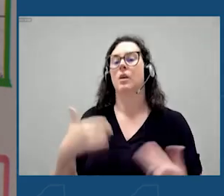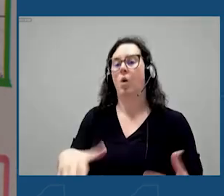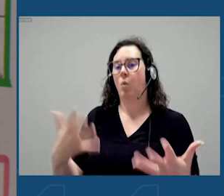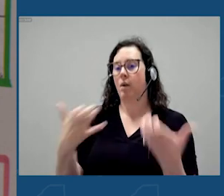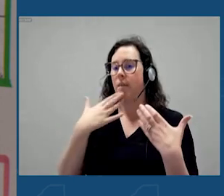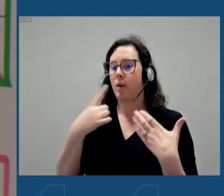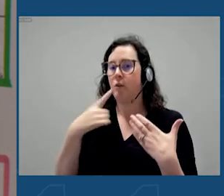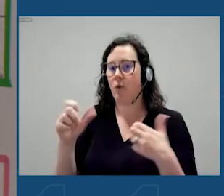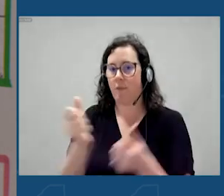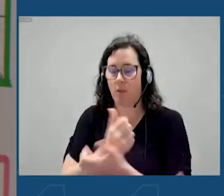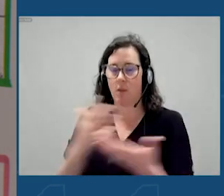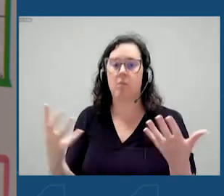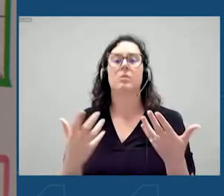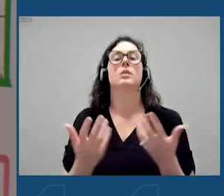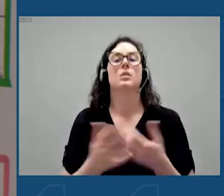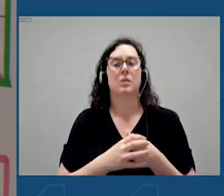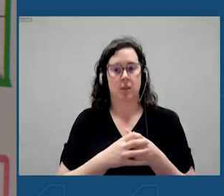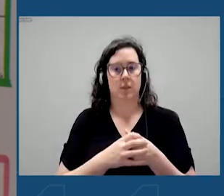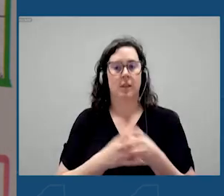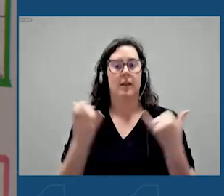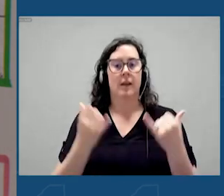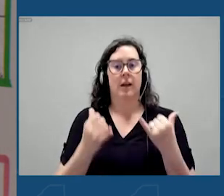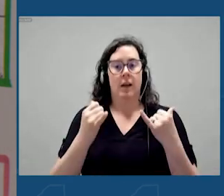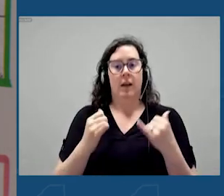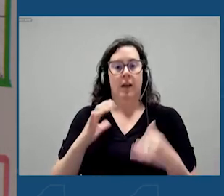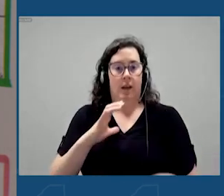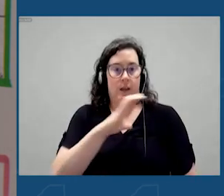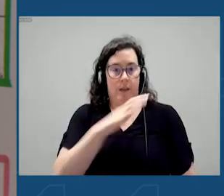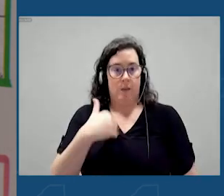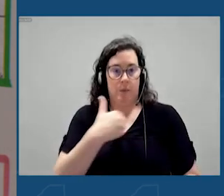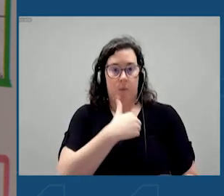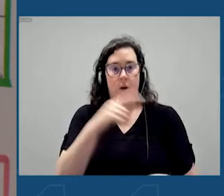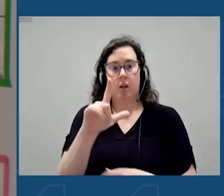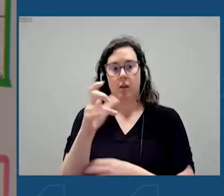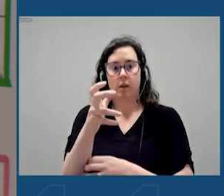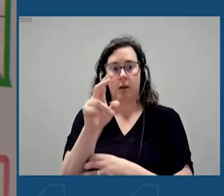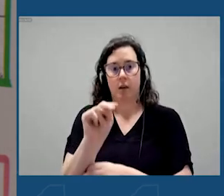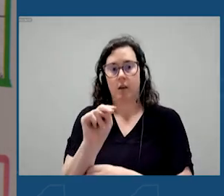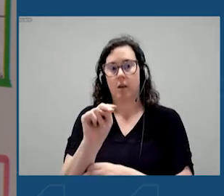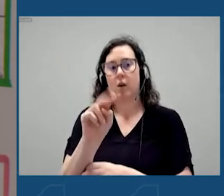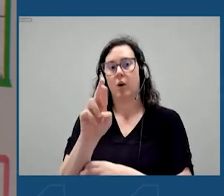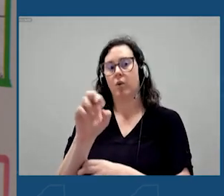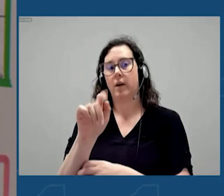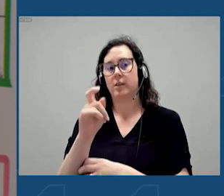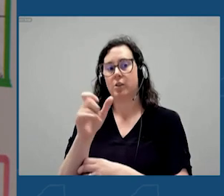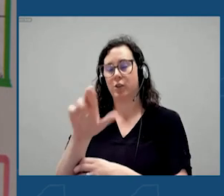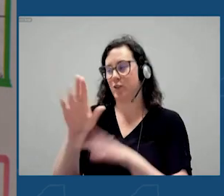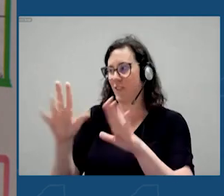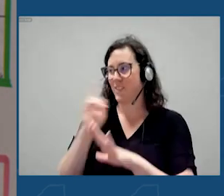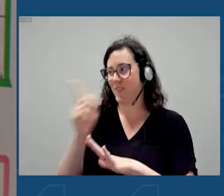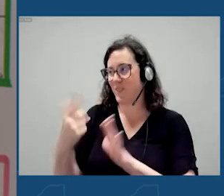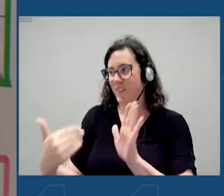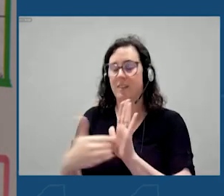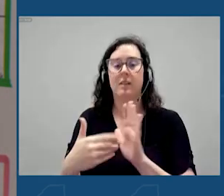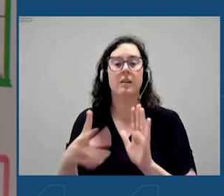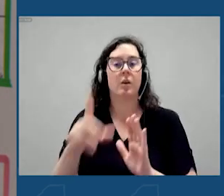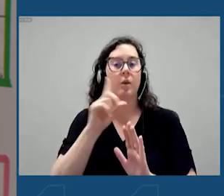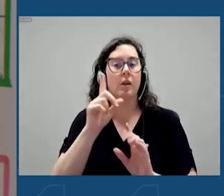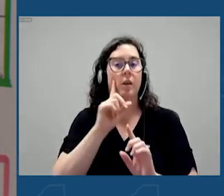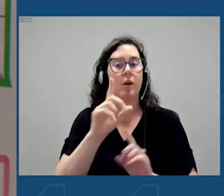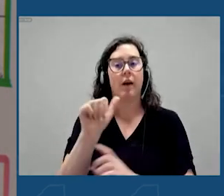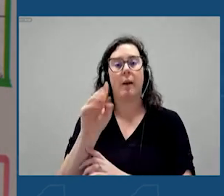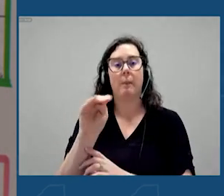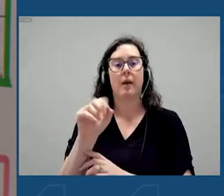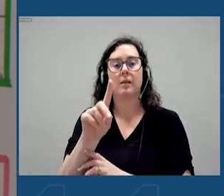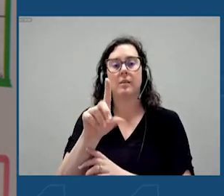We're joined by Councilmember Lincoln Ressler. Lincoln, great to see you again back in your district. And we'll be hearing from Amanda Hamilton, one